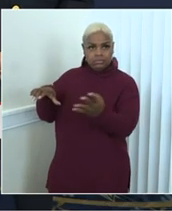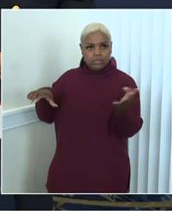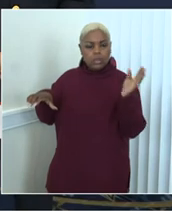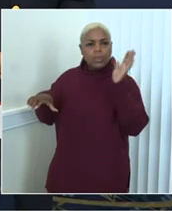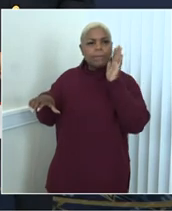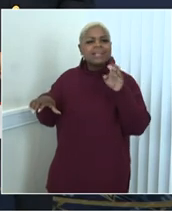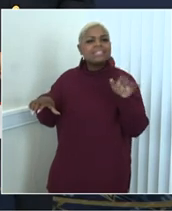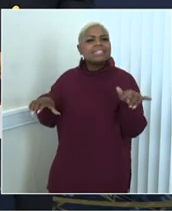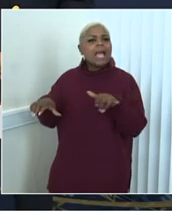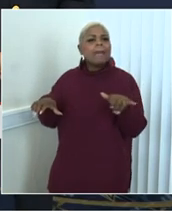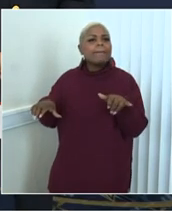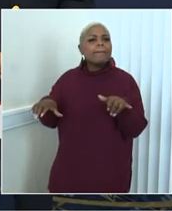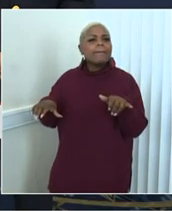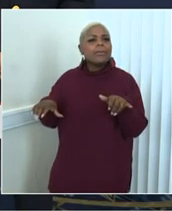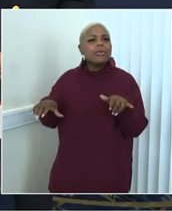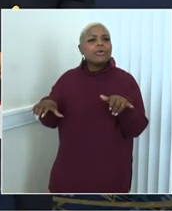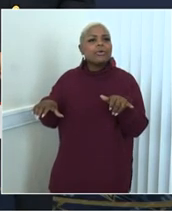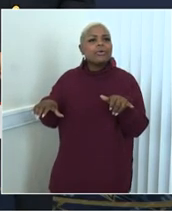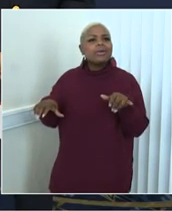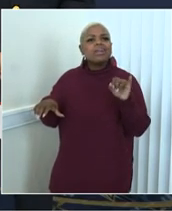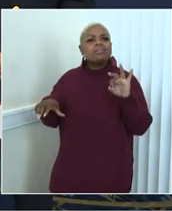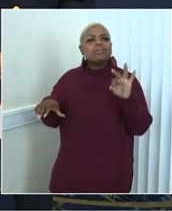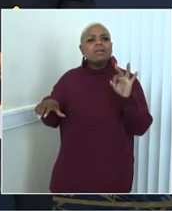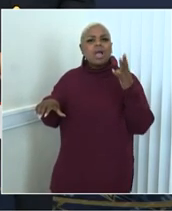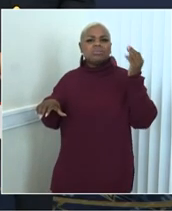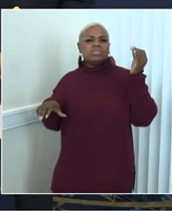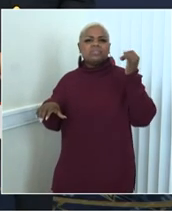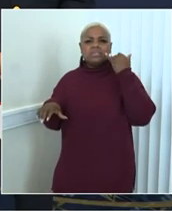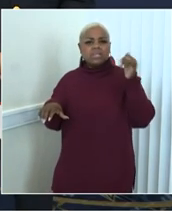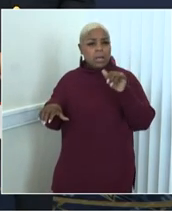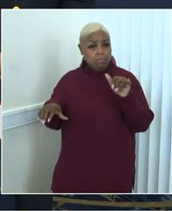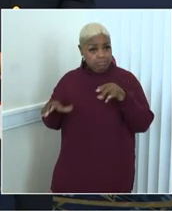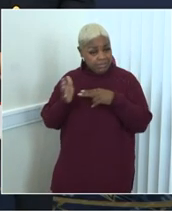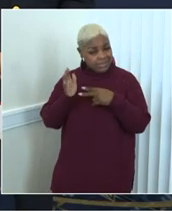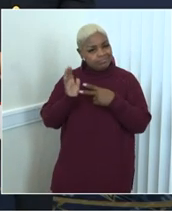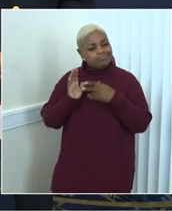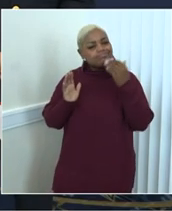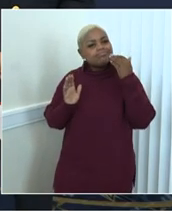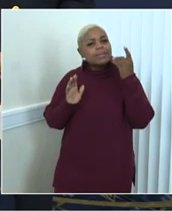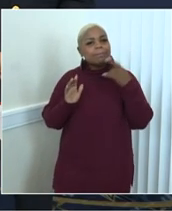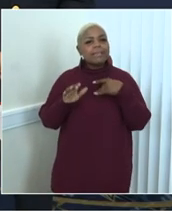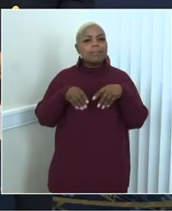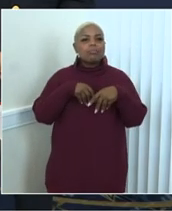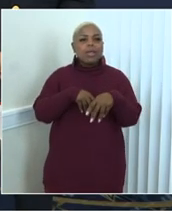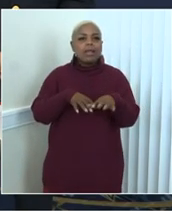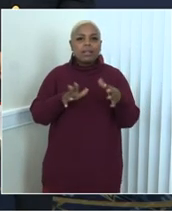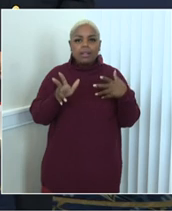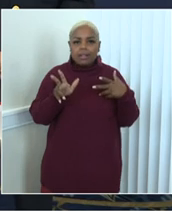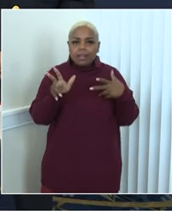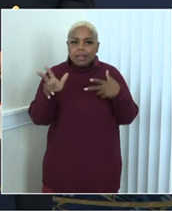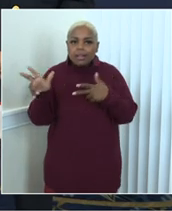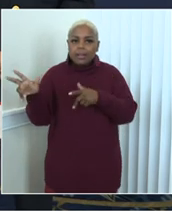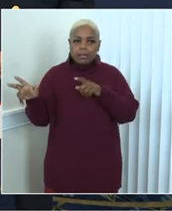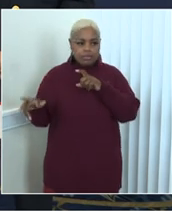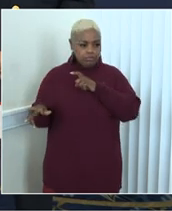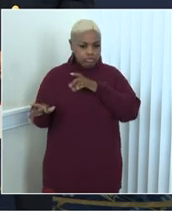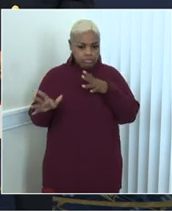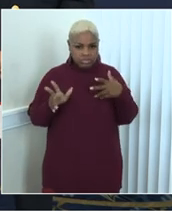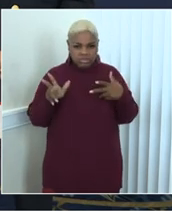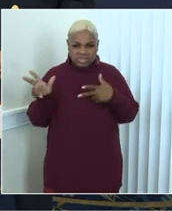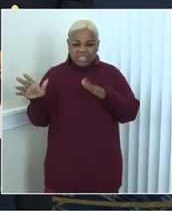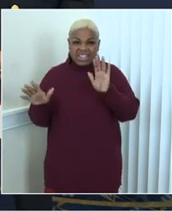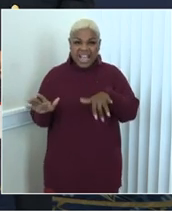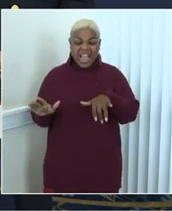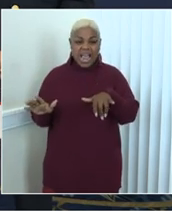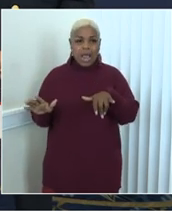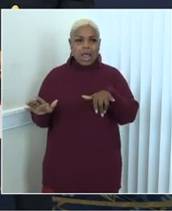I know there was always going to be security on the parade route and by the White House. Are you going to be able to move officers from one place where